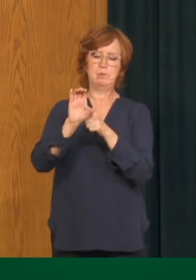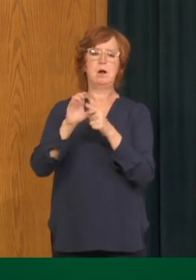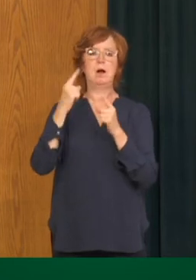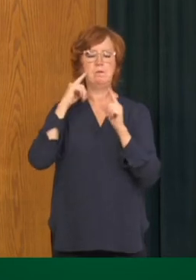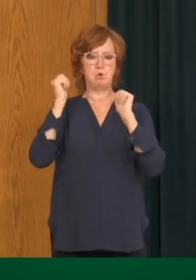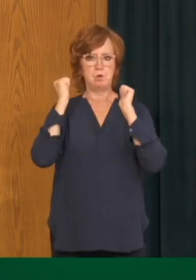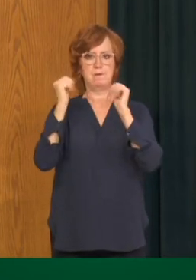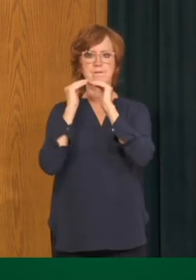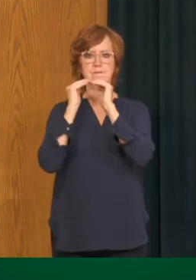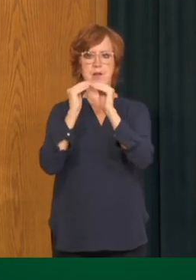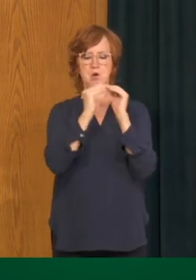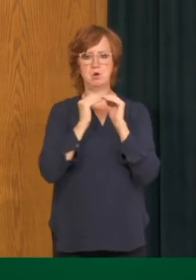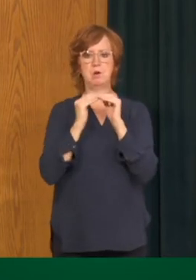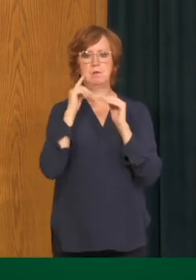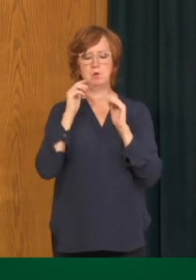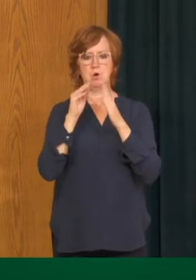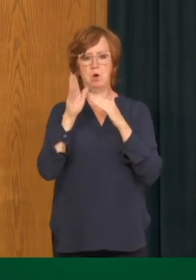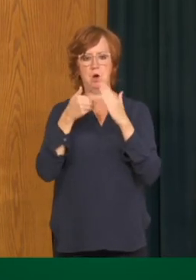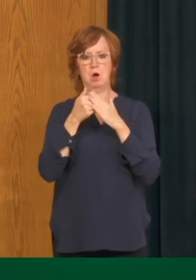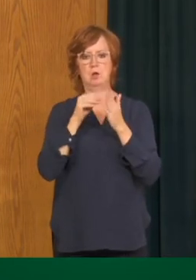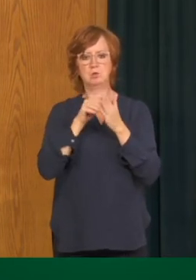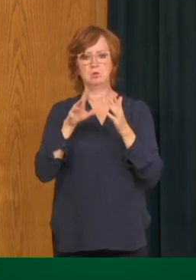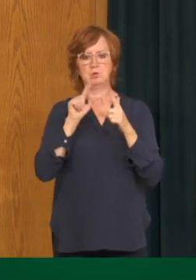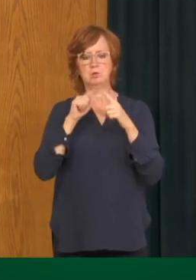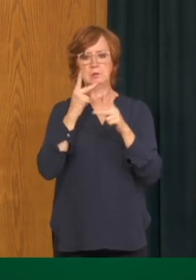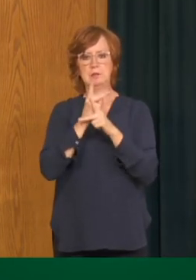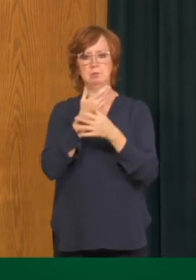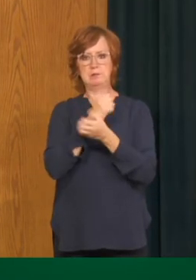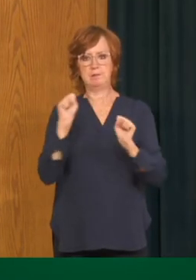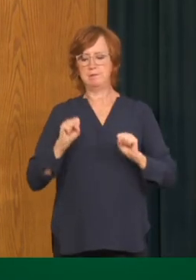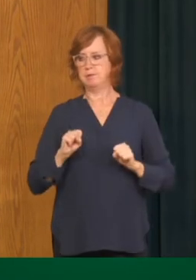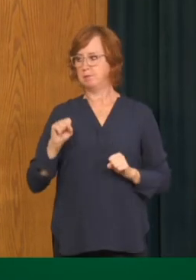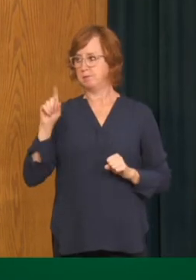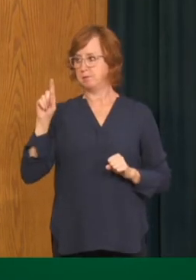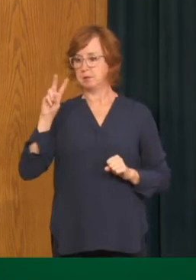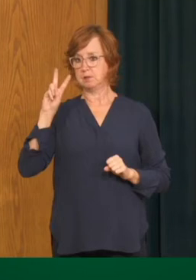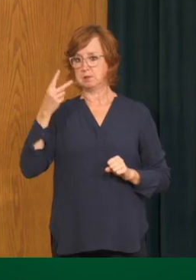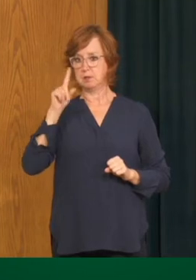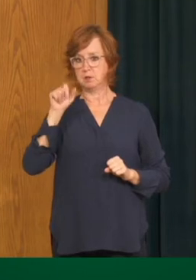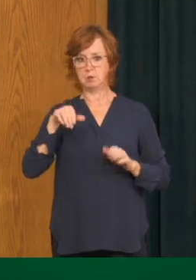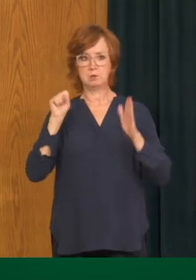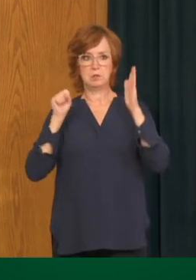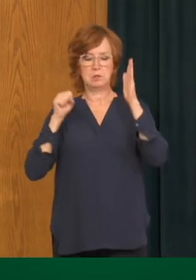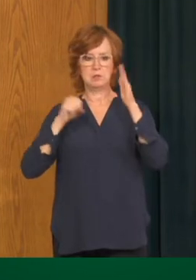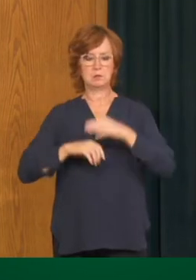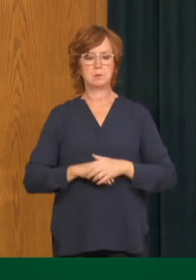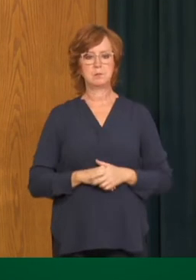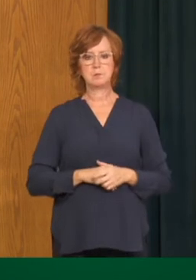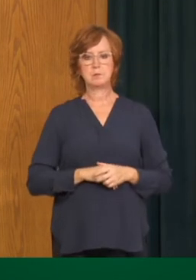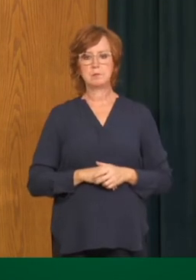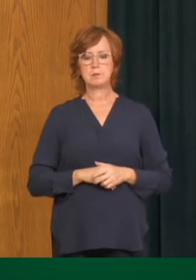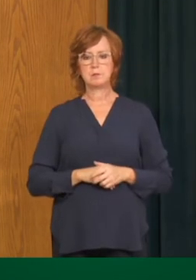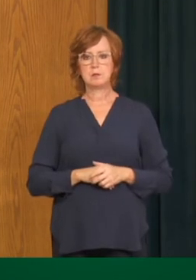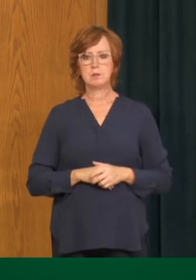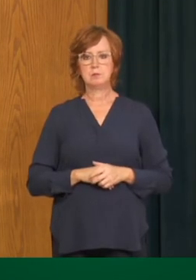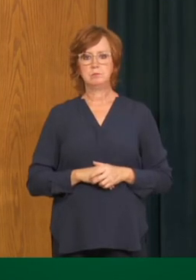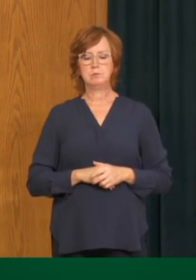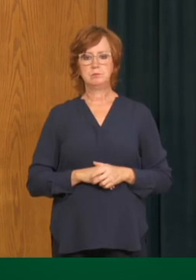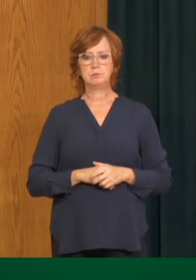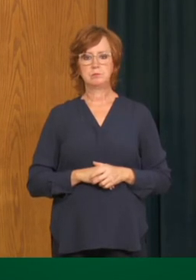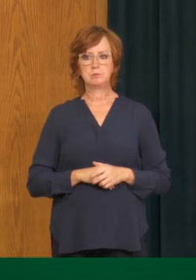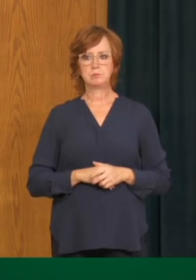funding to ensure a safe return for our students. Follow up, Anna? Yeah, so we've heard multiple times now that